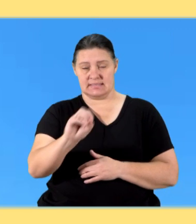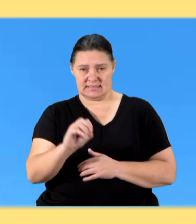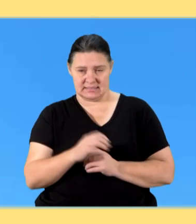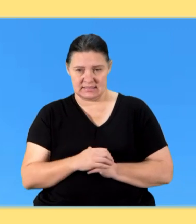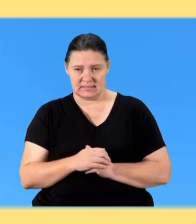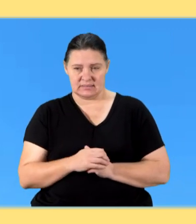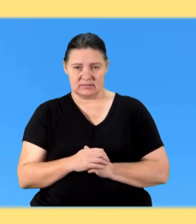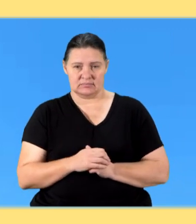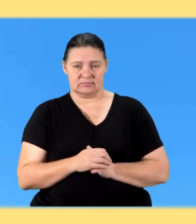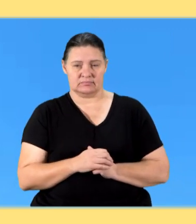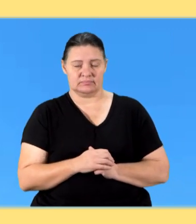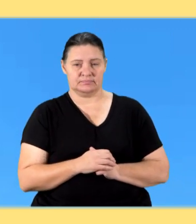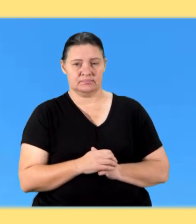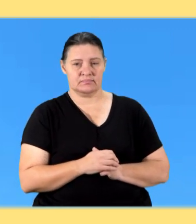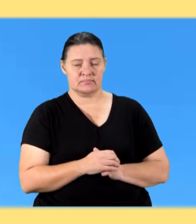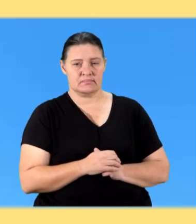480.